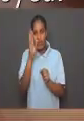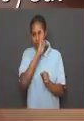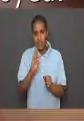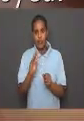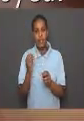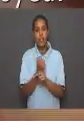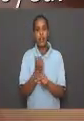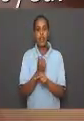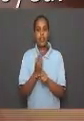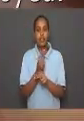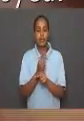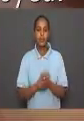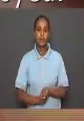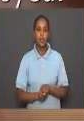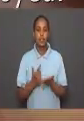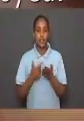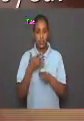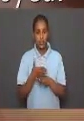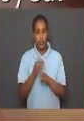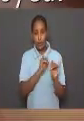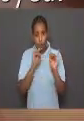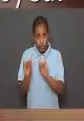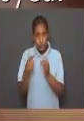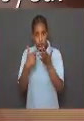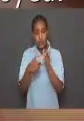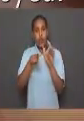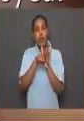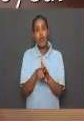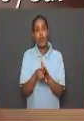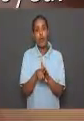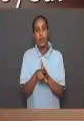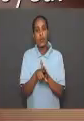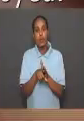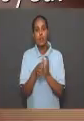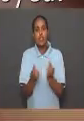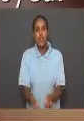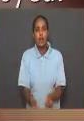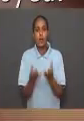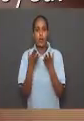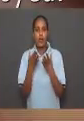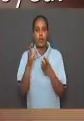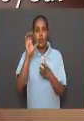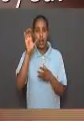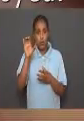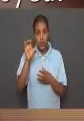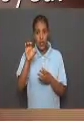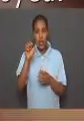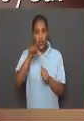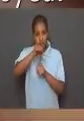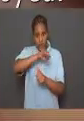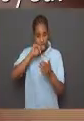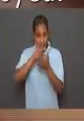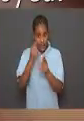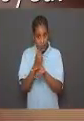created. Thus, according to this law, the number of carbon atoms that